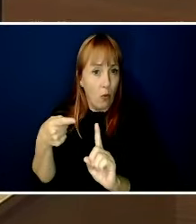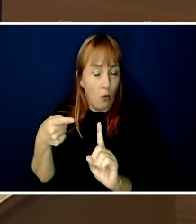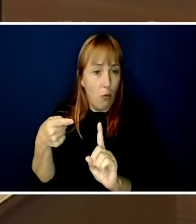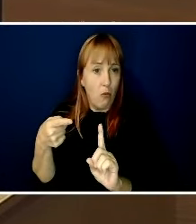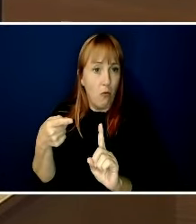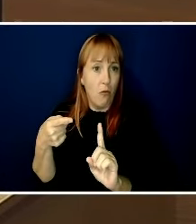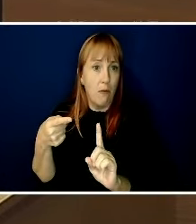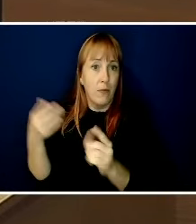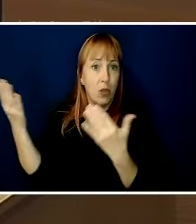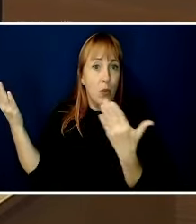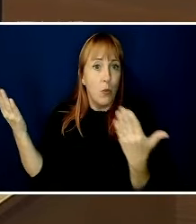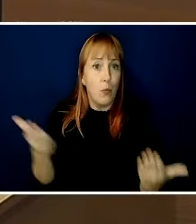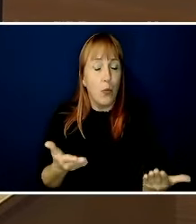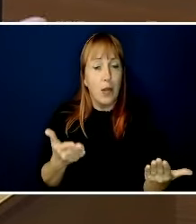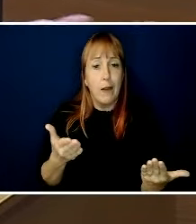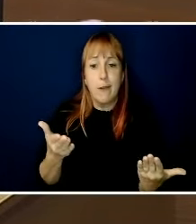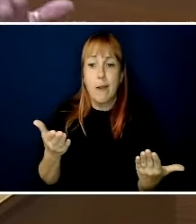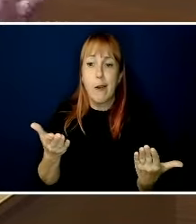political